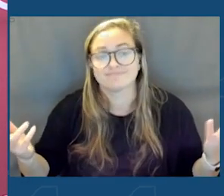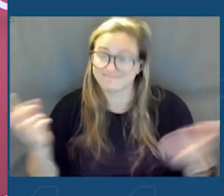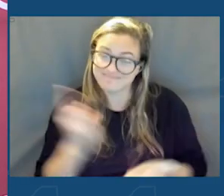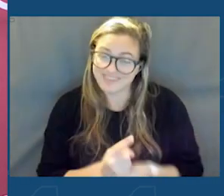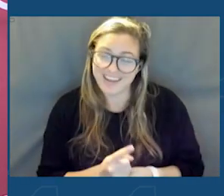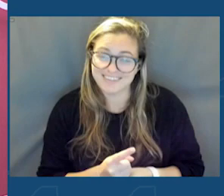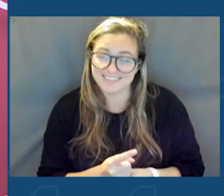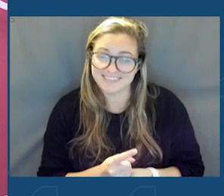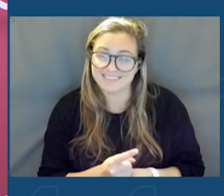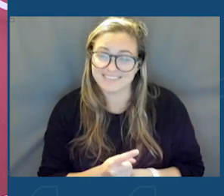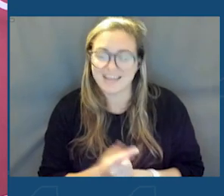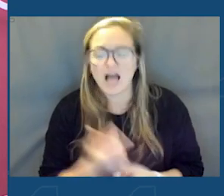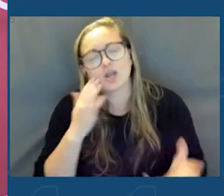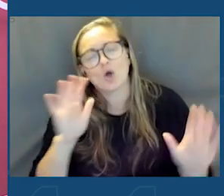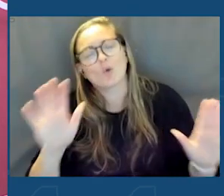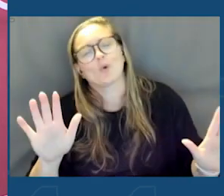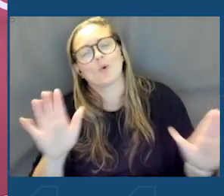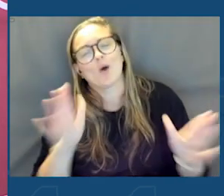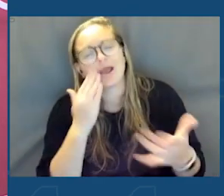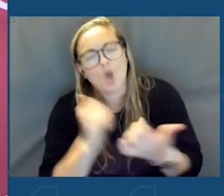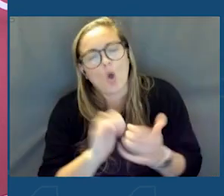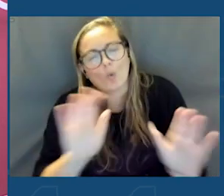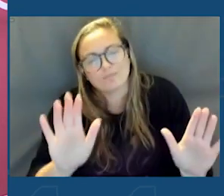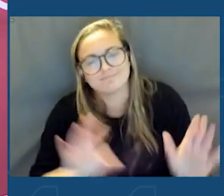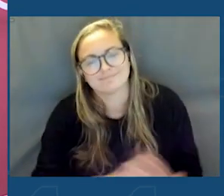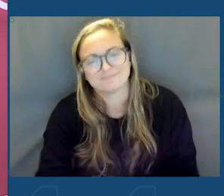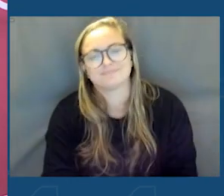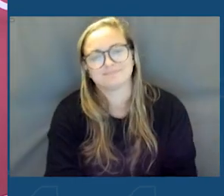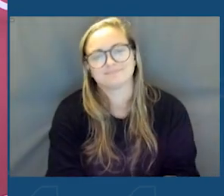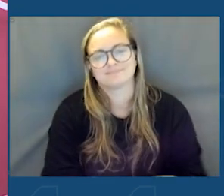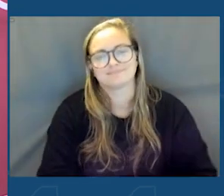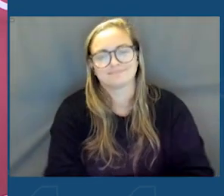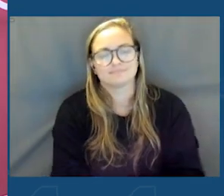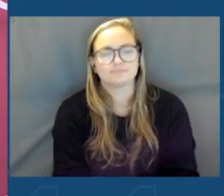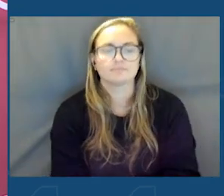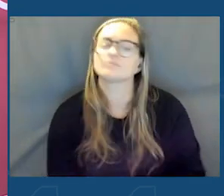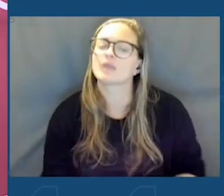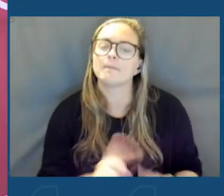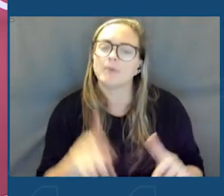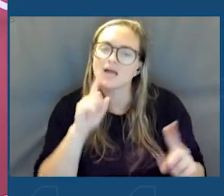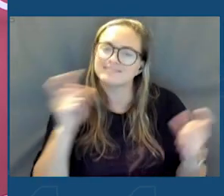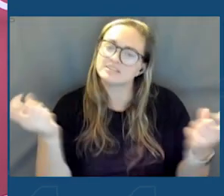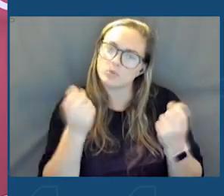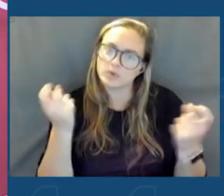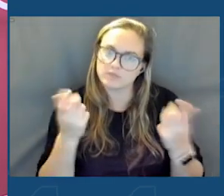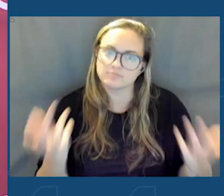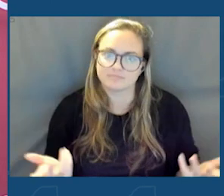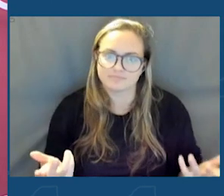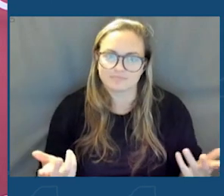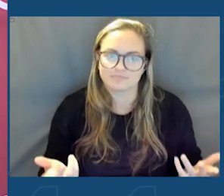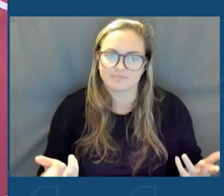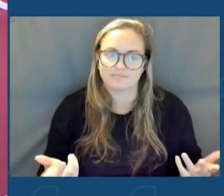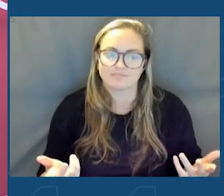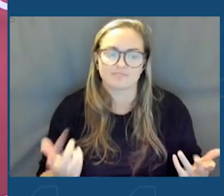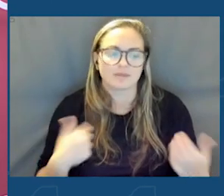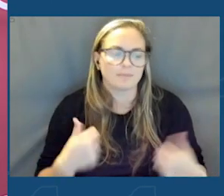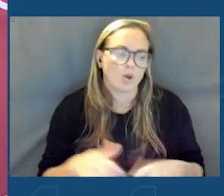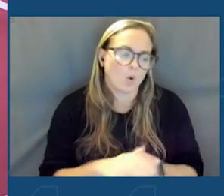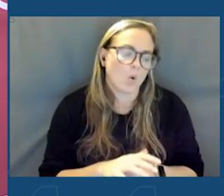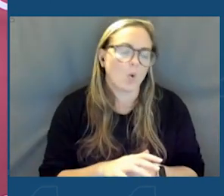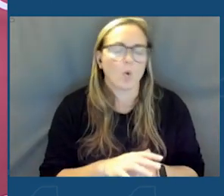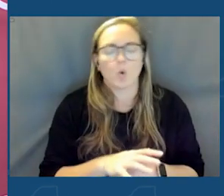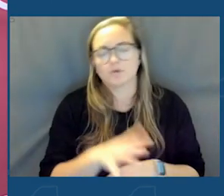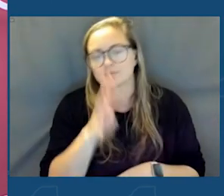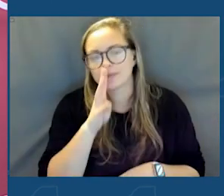I know how this goes. But this is a celebration. I have a whole speech here. Thank you, staff, for writing a